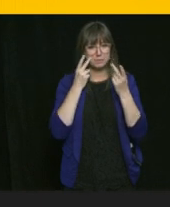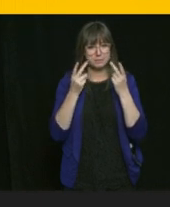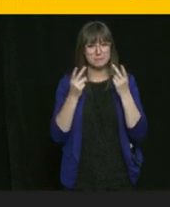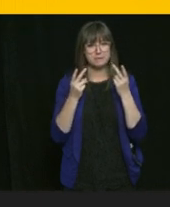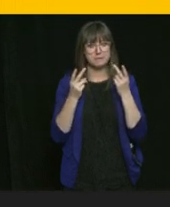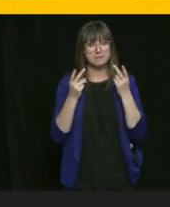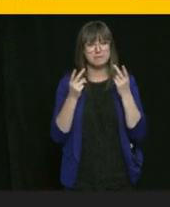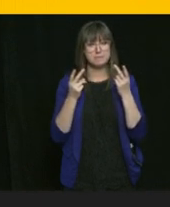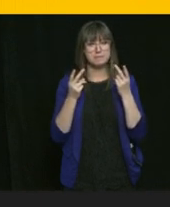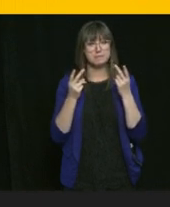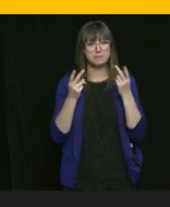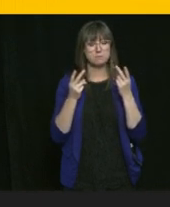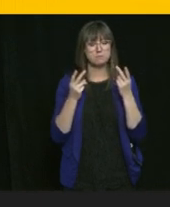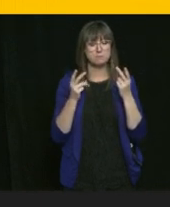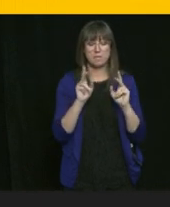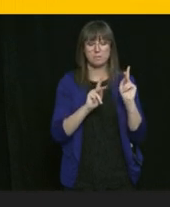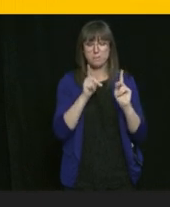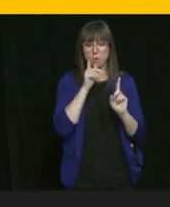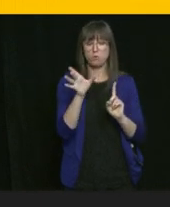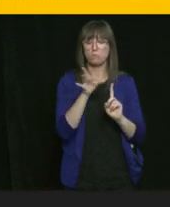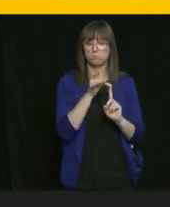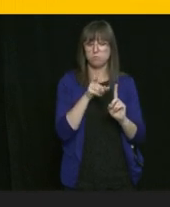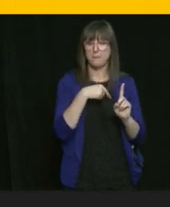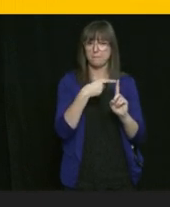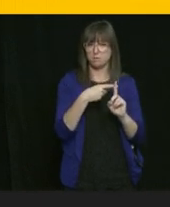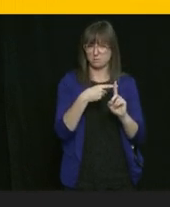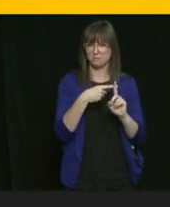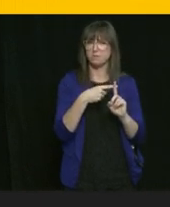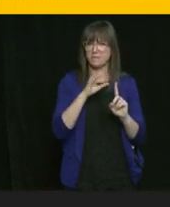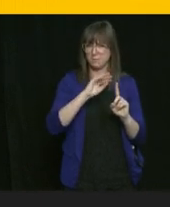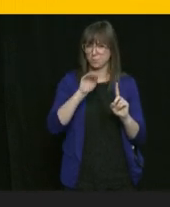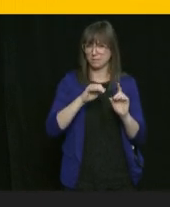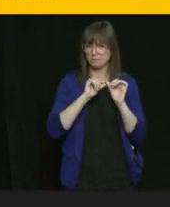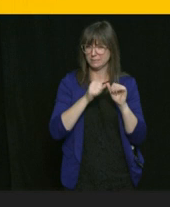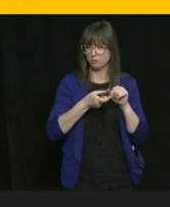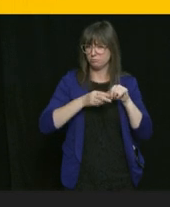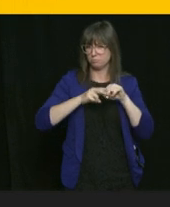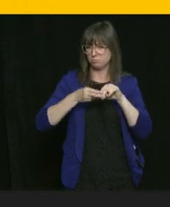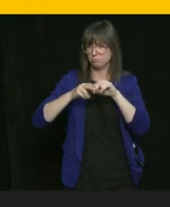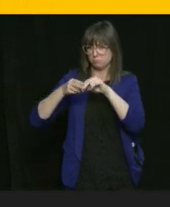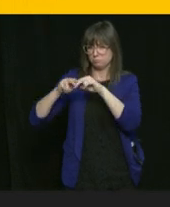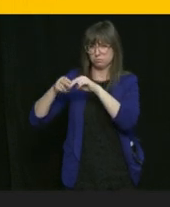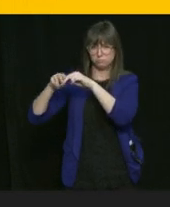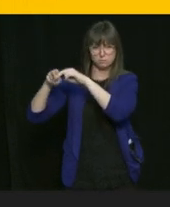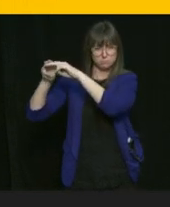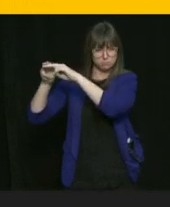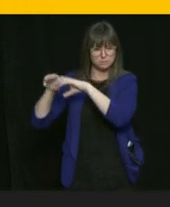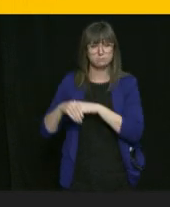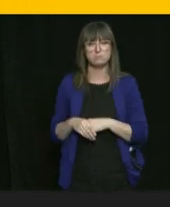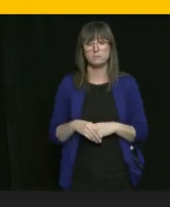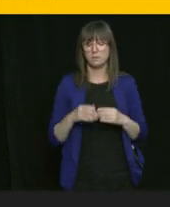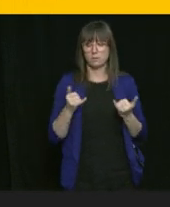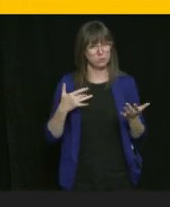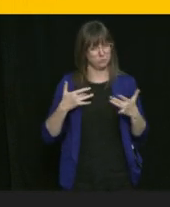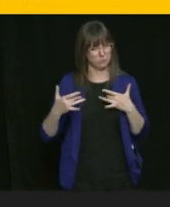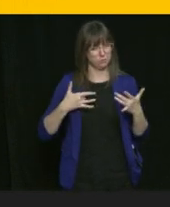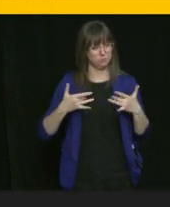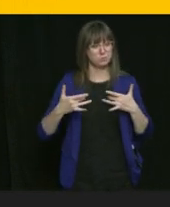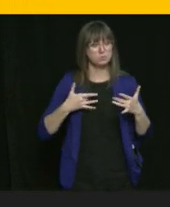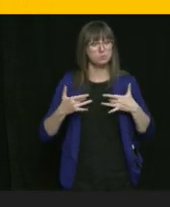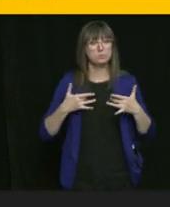percentage of people testing positive is continuing to rise across the country. Currently, the average percent